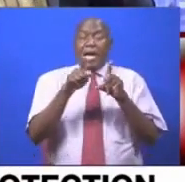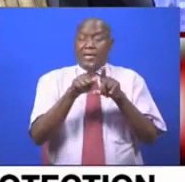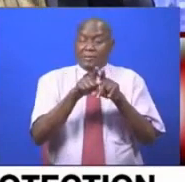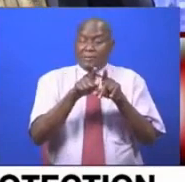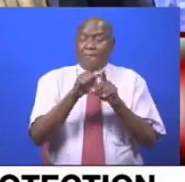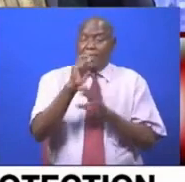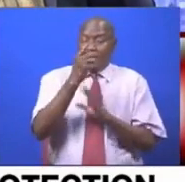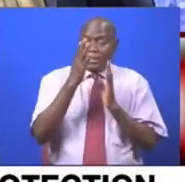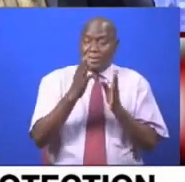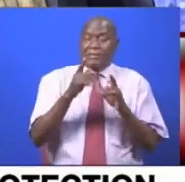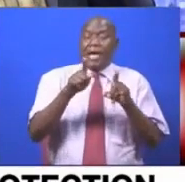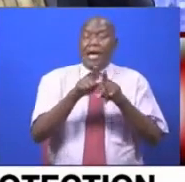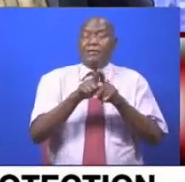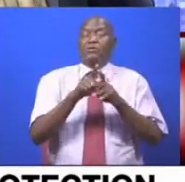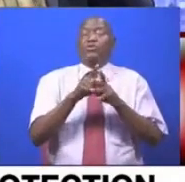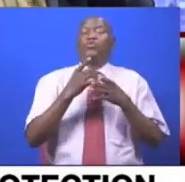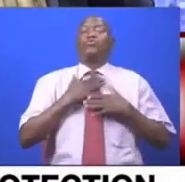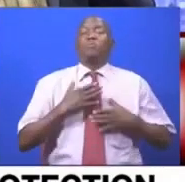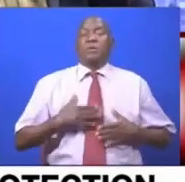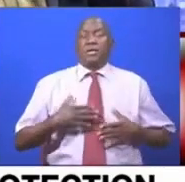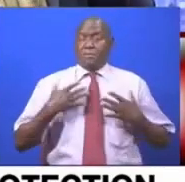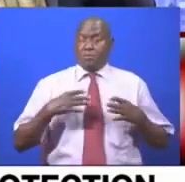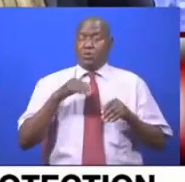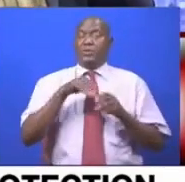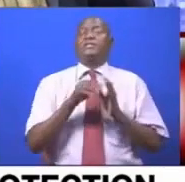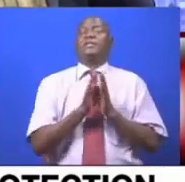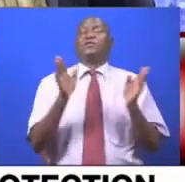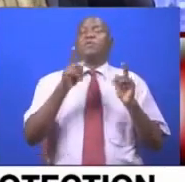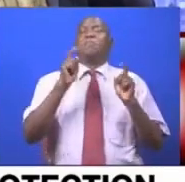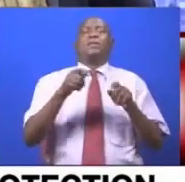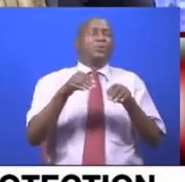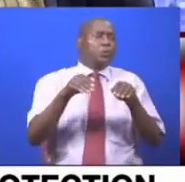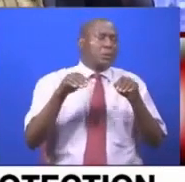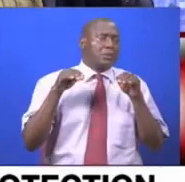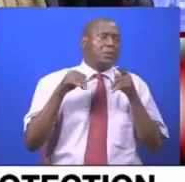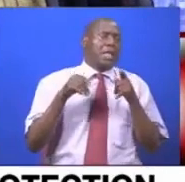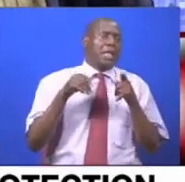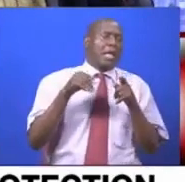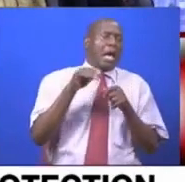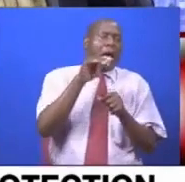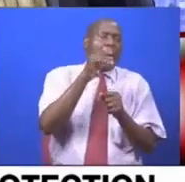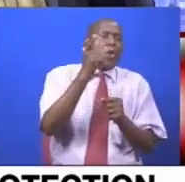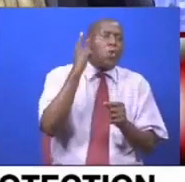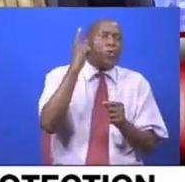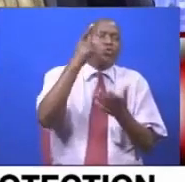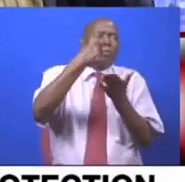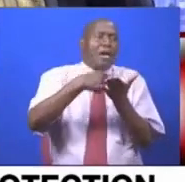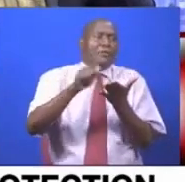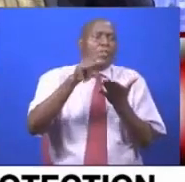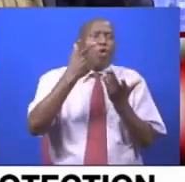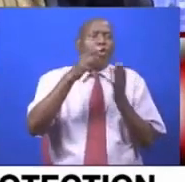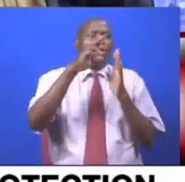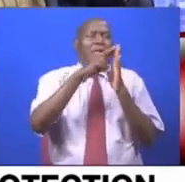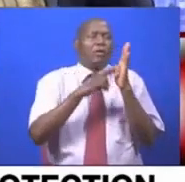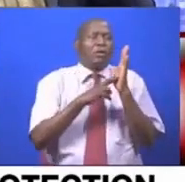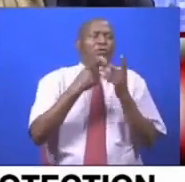Kenyans, and of course as human beings in general, we have to wait for a law to be passed or for a regulation